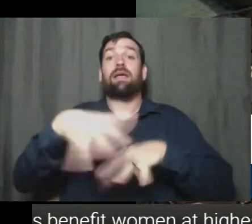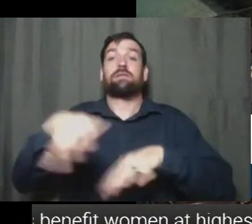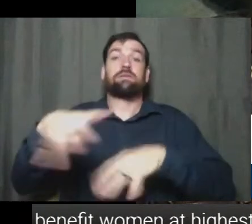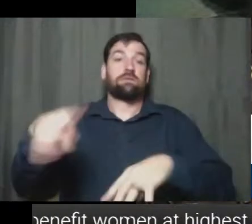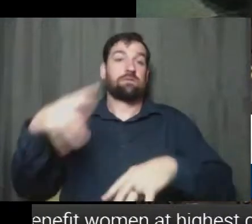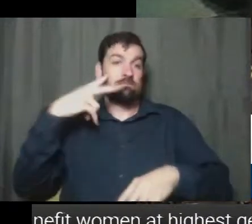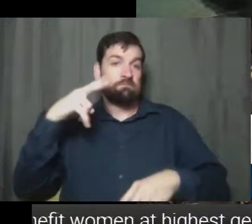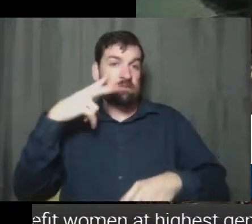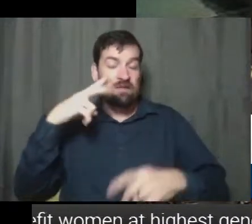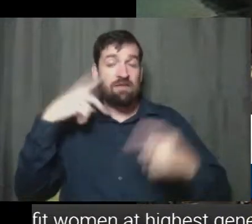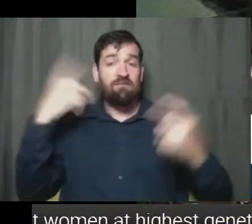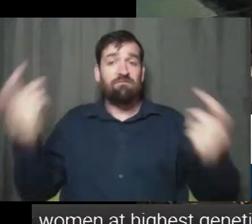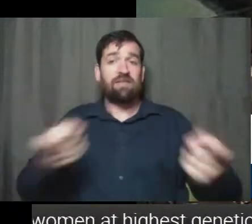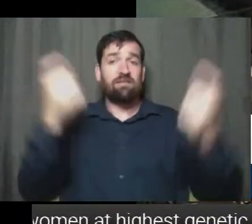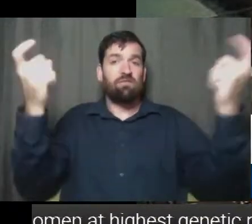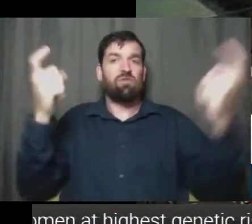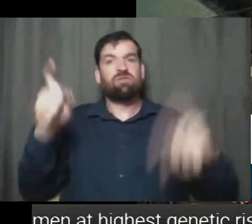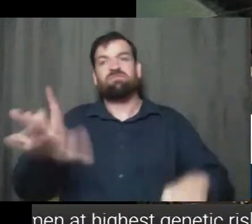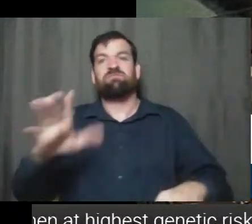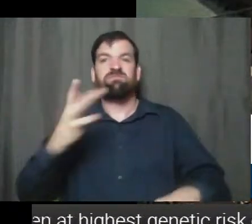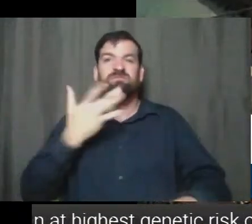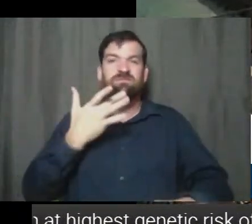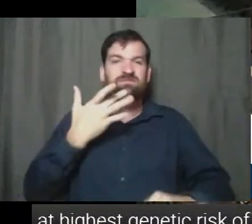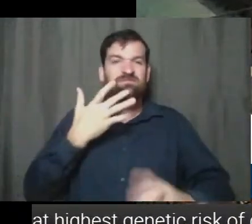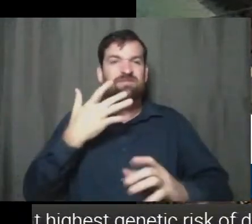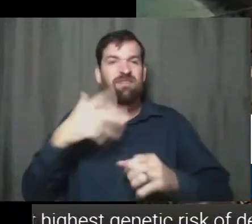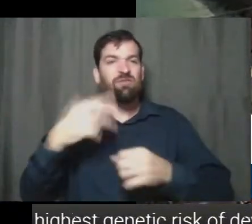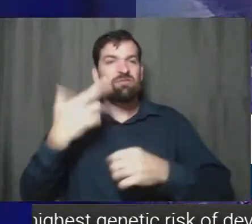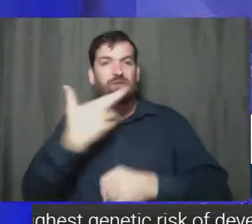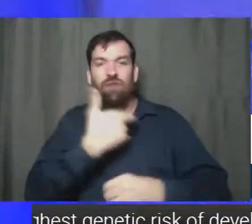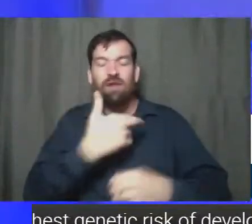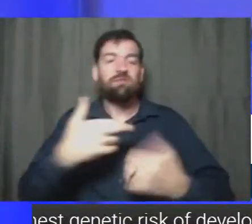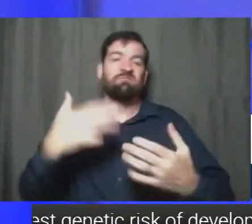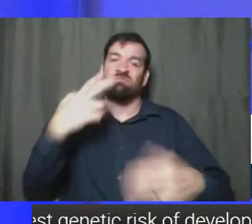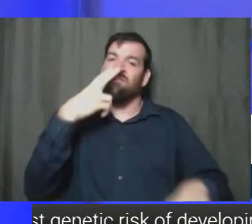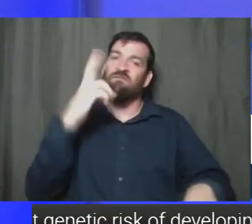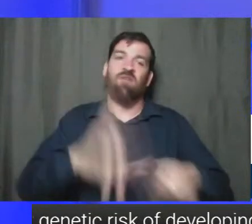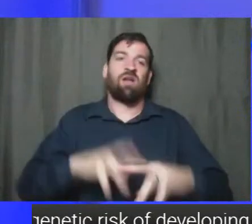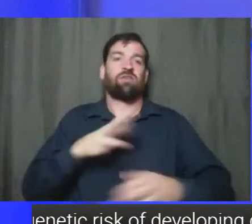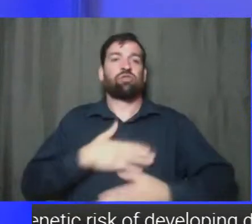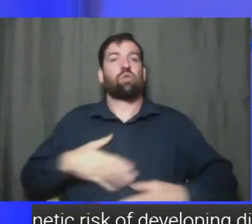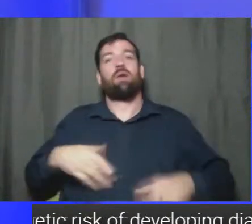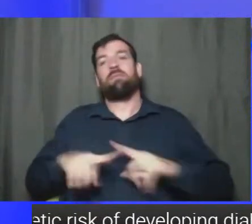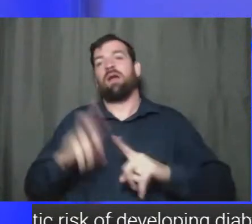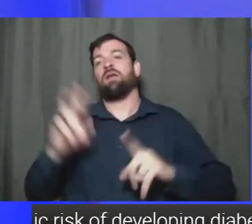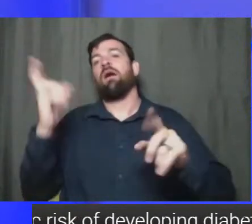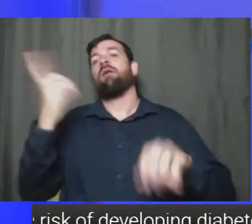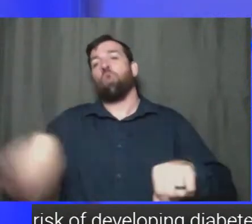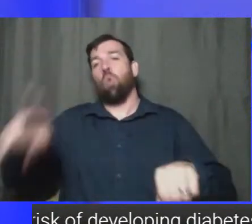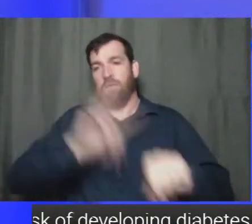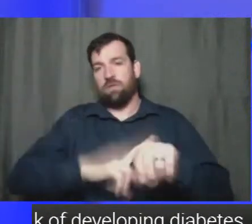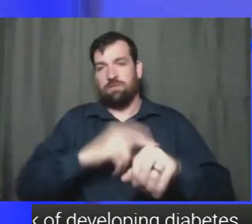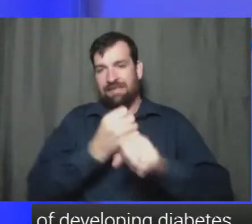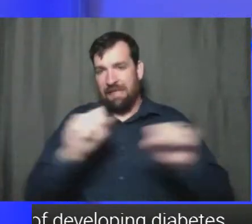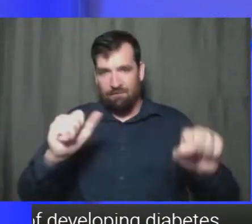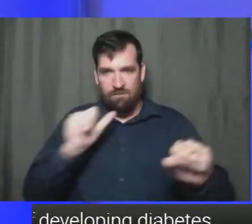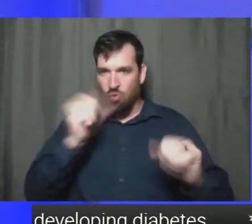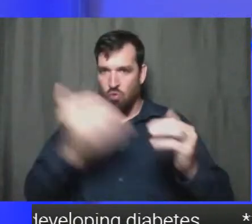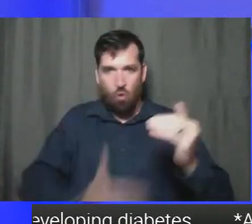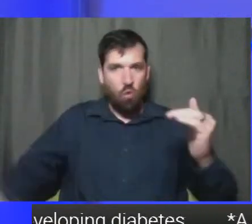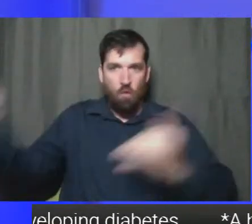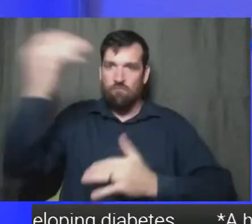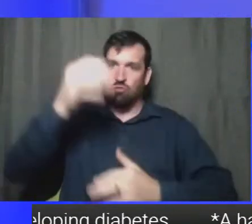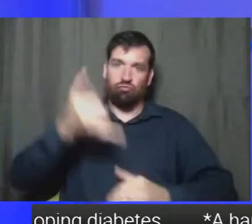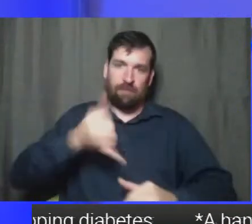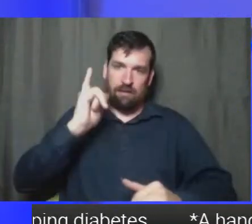drink specials at your favorite spots. So get out there, enjoy it, have fun, but of course, be safe. Don't overdo it with the drinks. And the